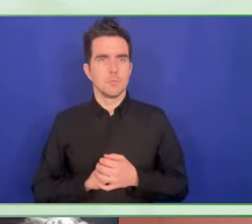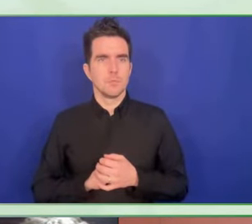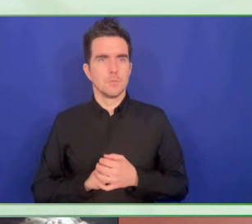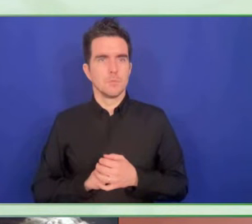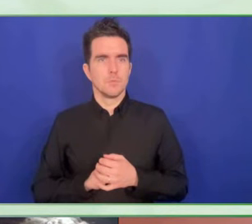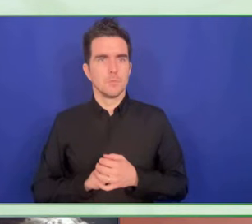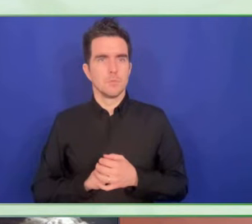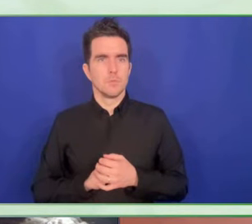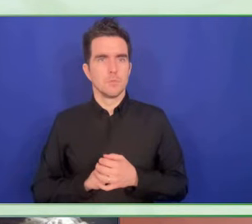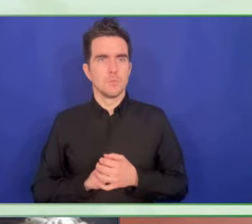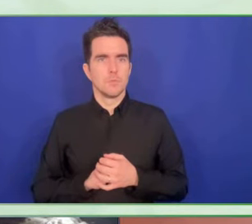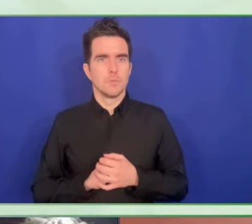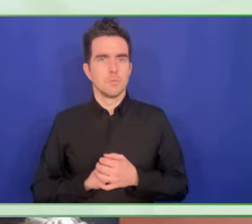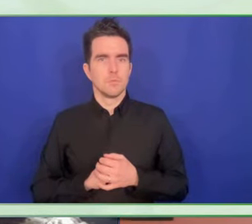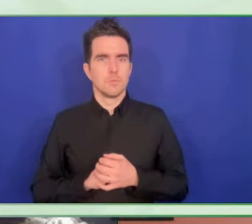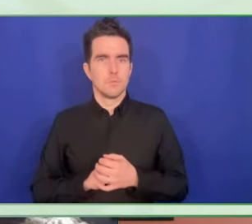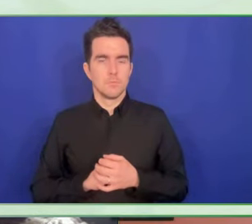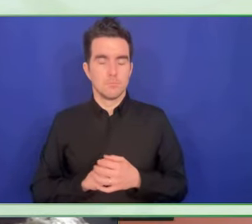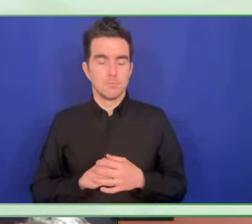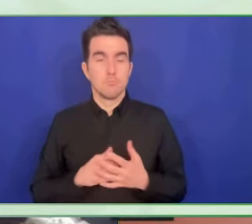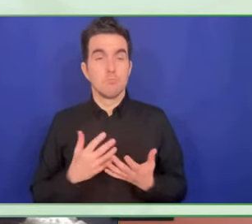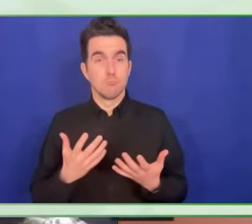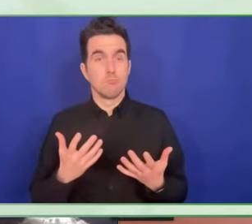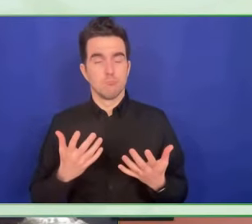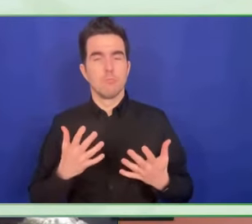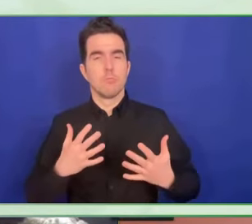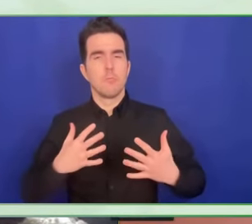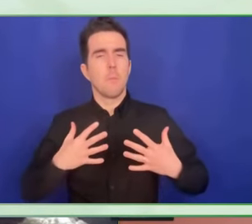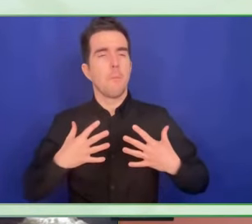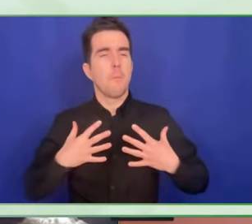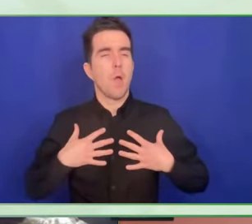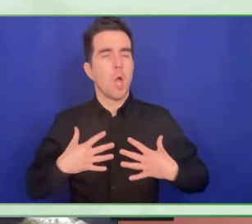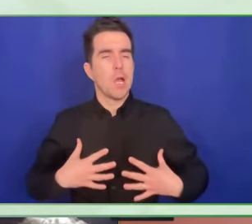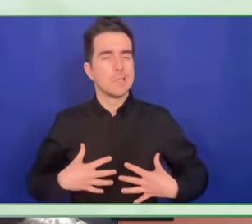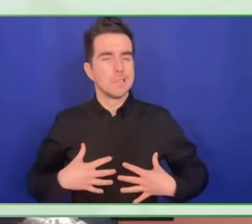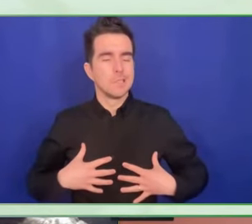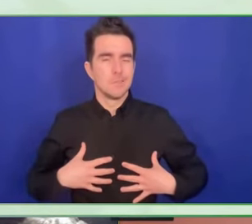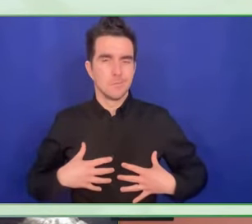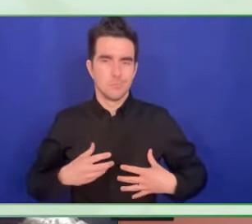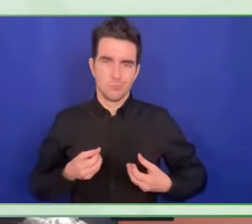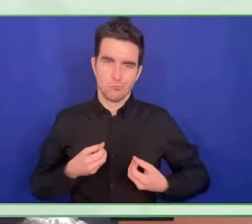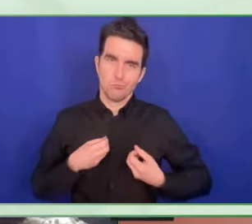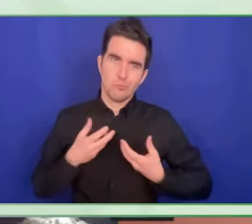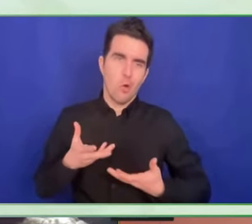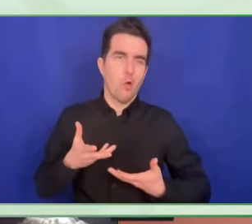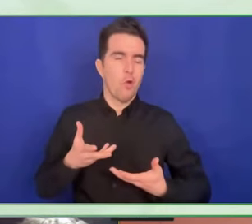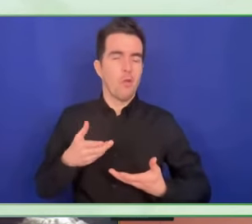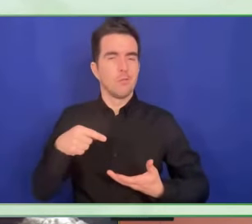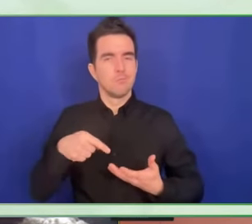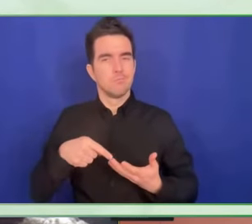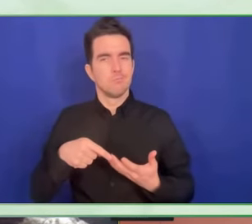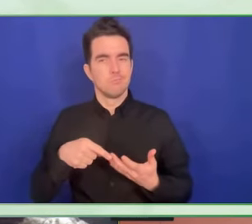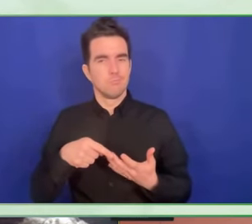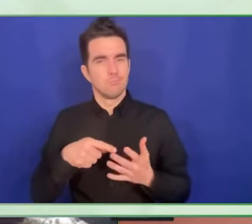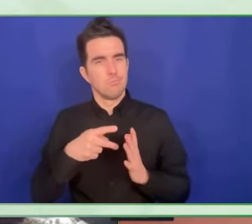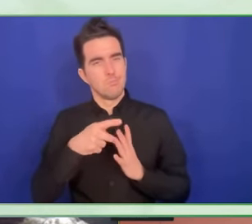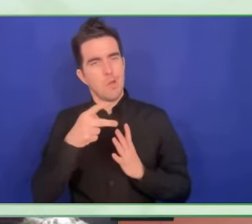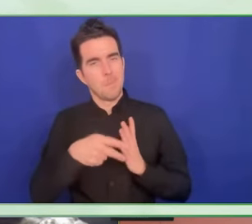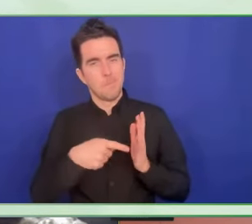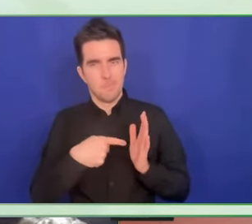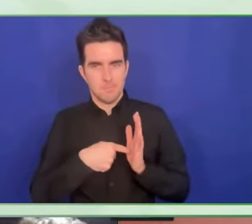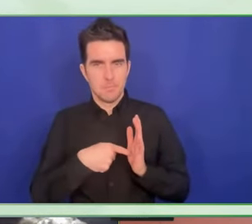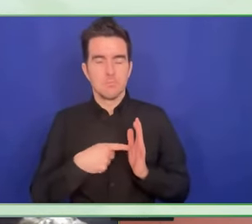all types of disabilities and all genders, and we focus on both male and female and everything in